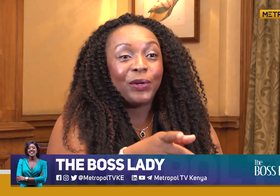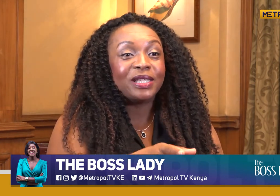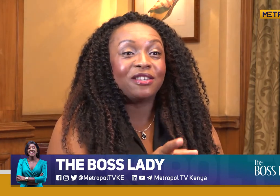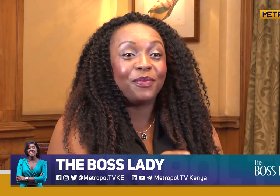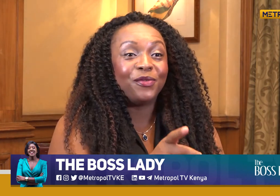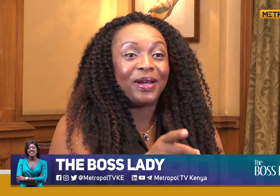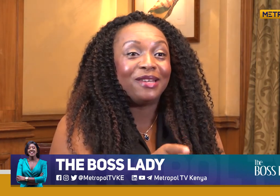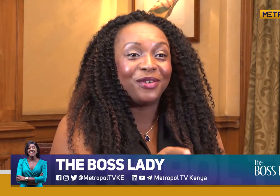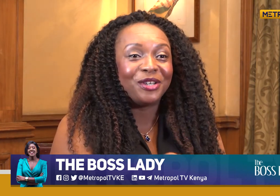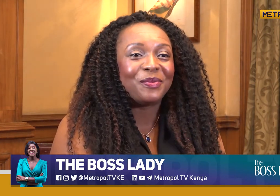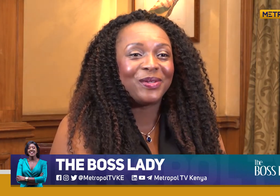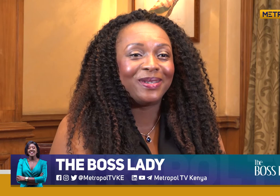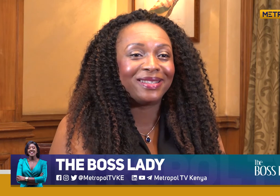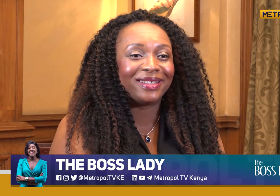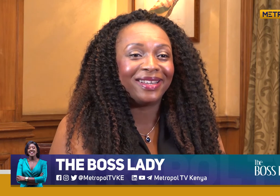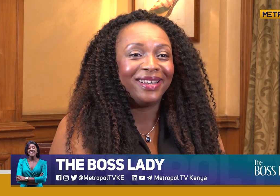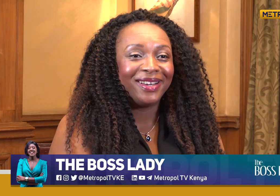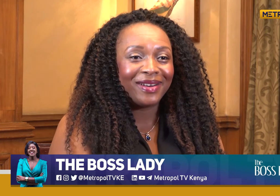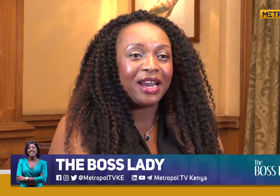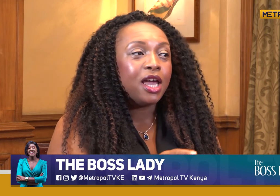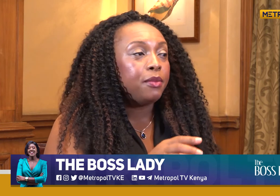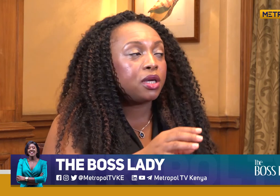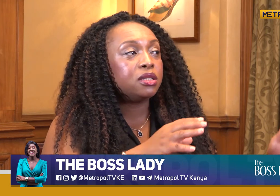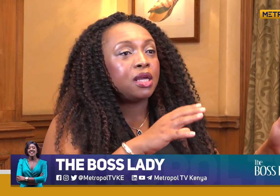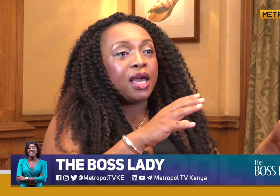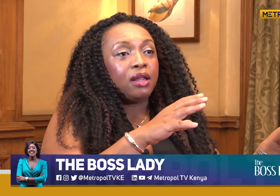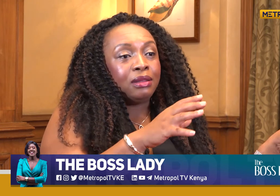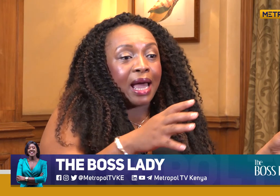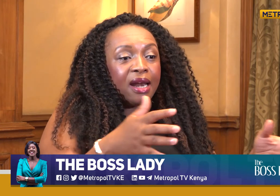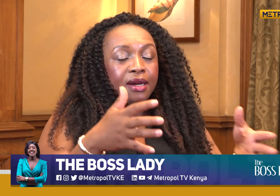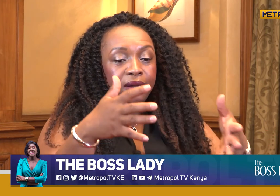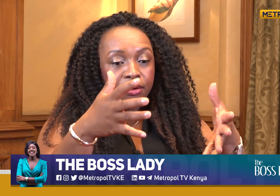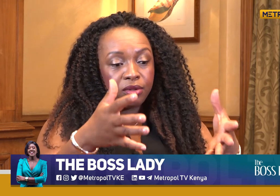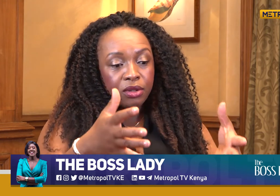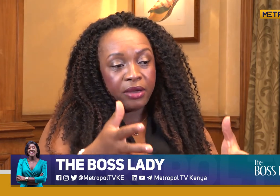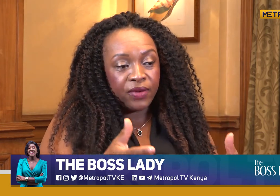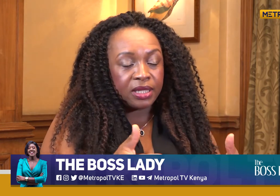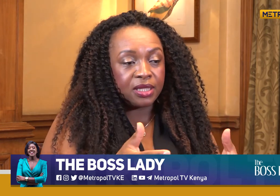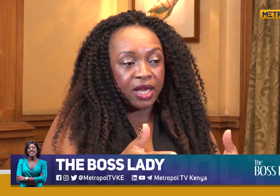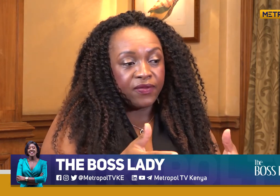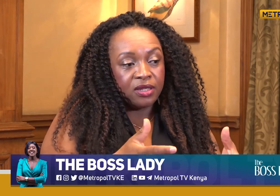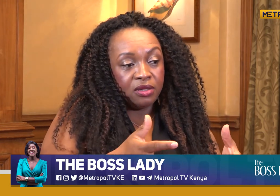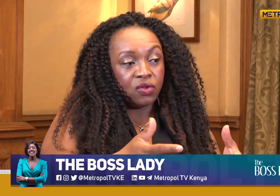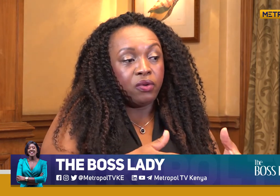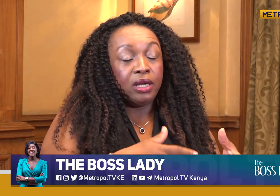And that's the importance of being ready for the opportunity, right? Because that